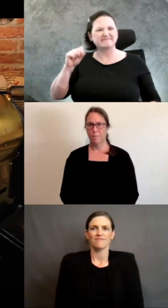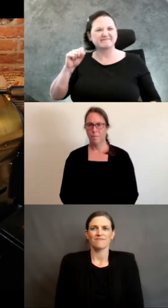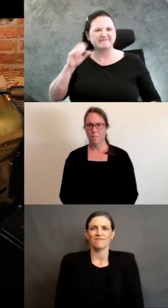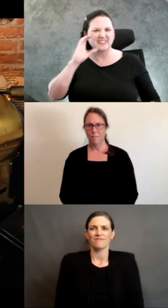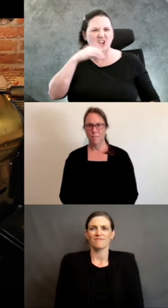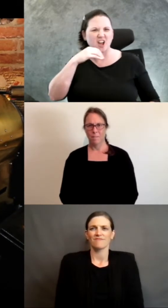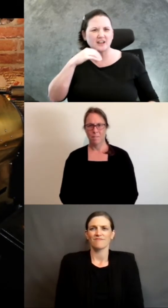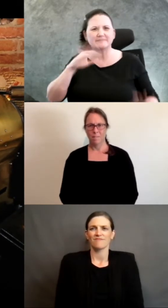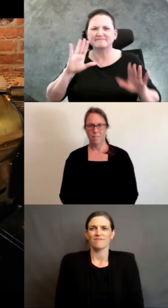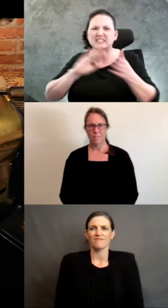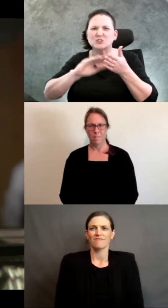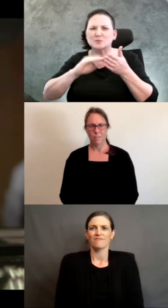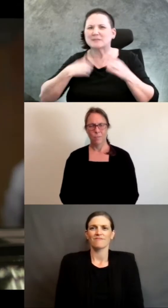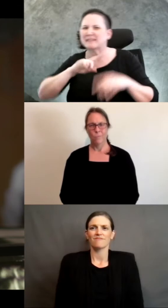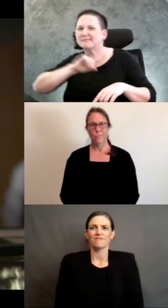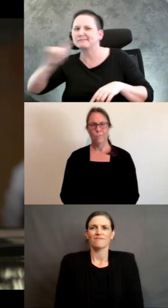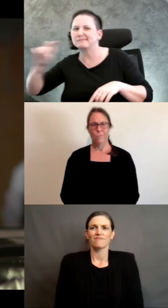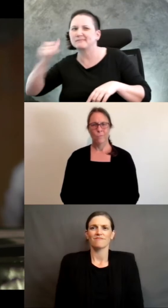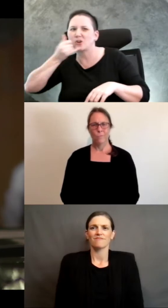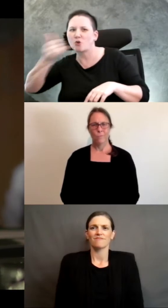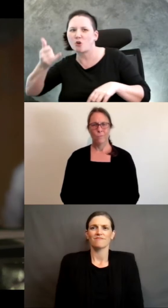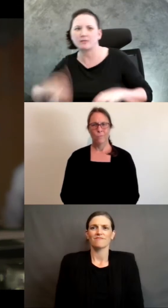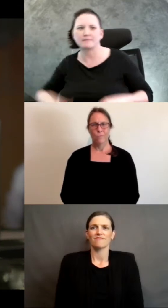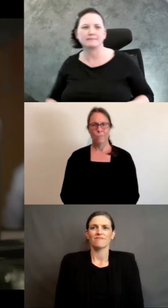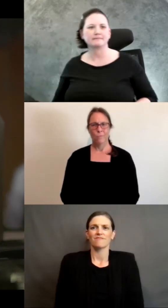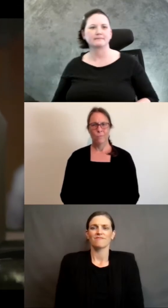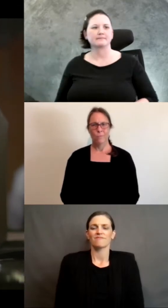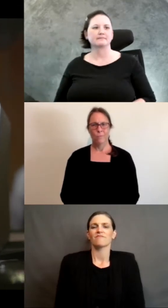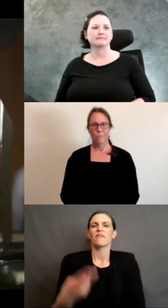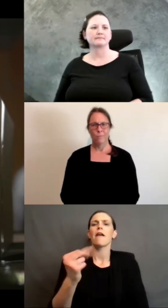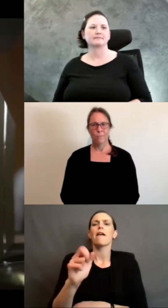call. Hank steps to the back room.